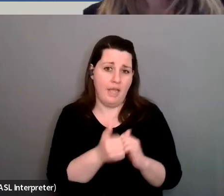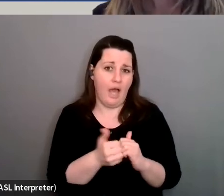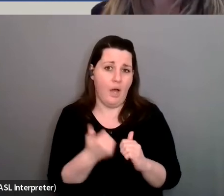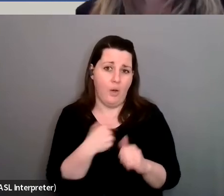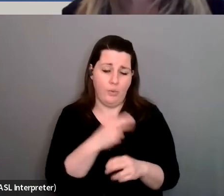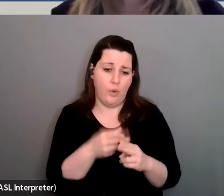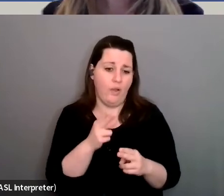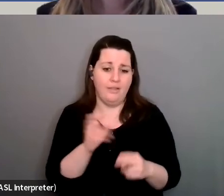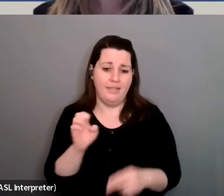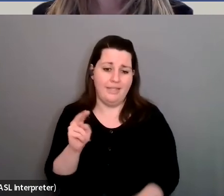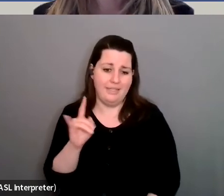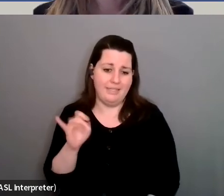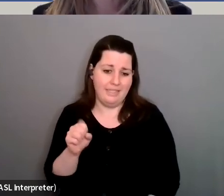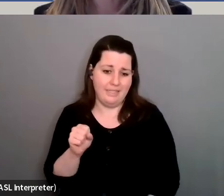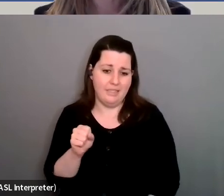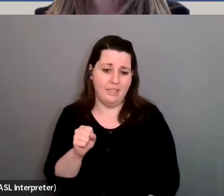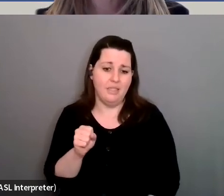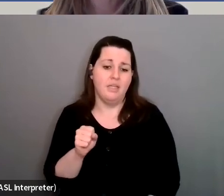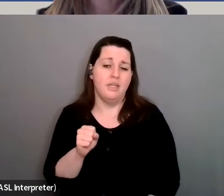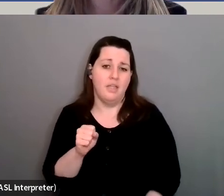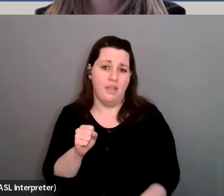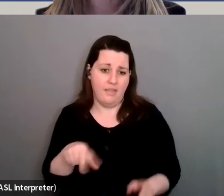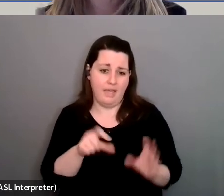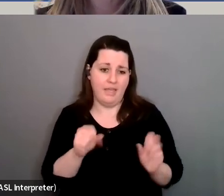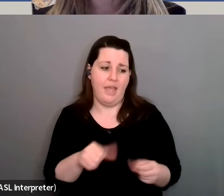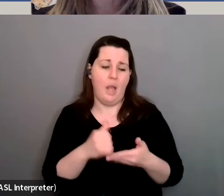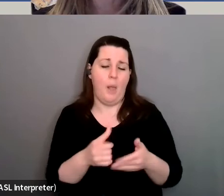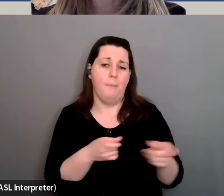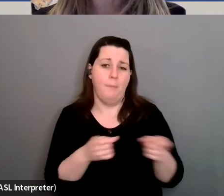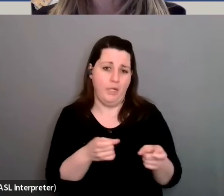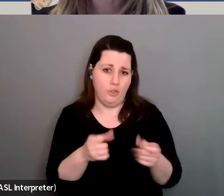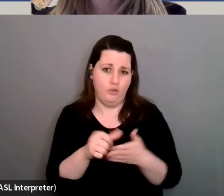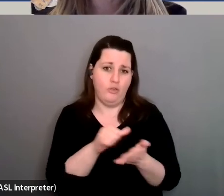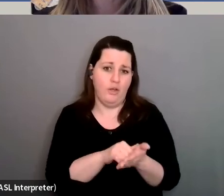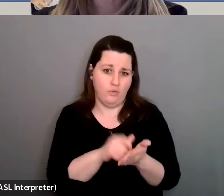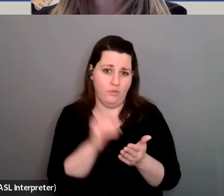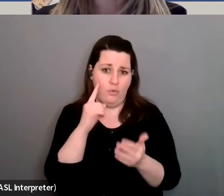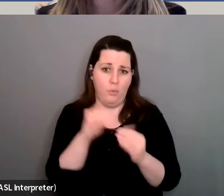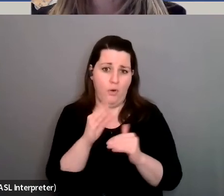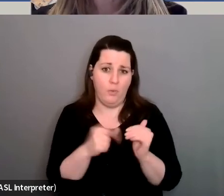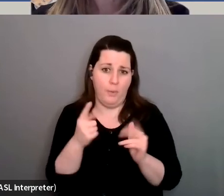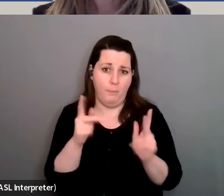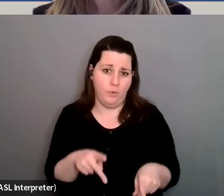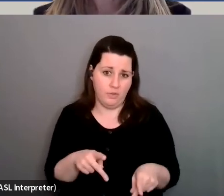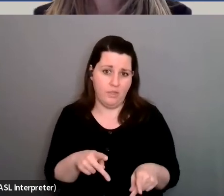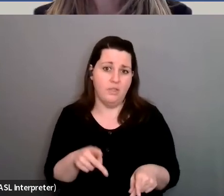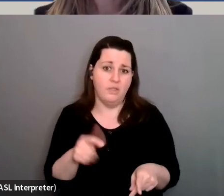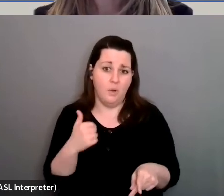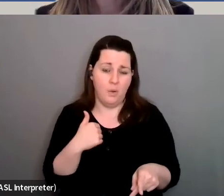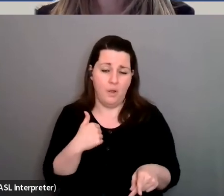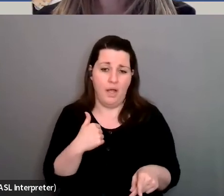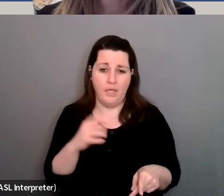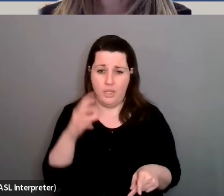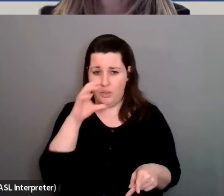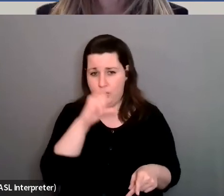entities can help manage accounts for more than one person. I assume that's kind of what the question